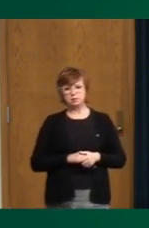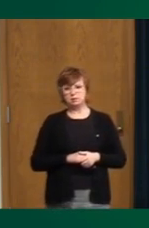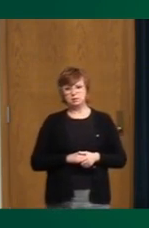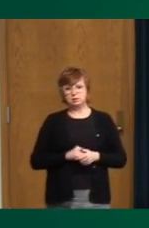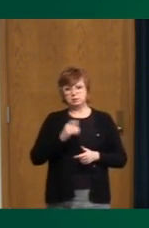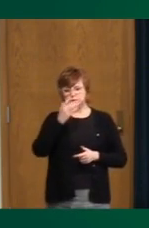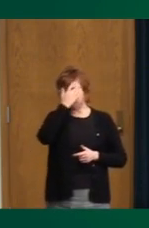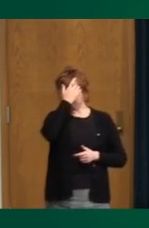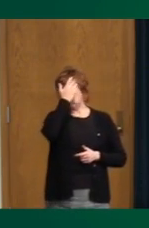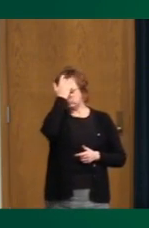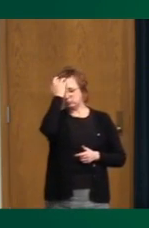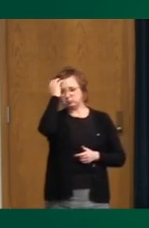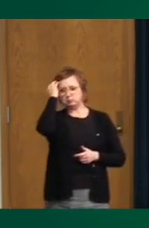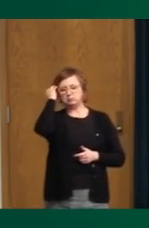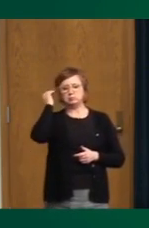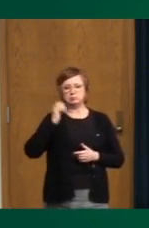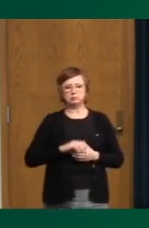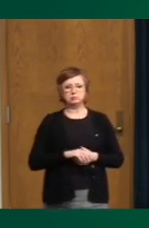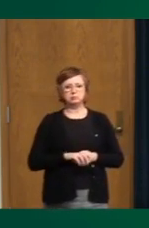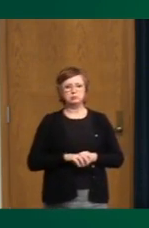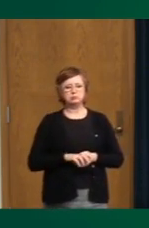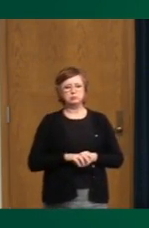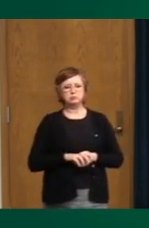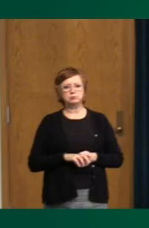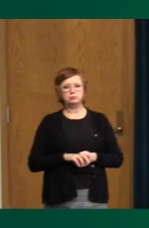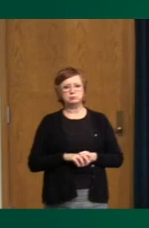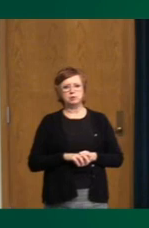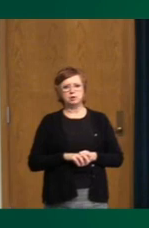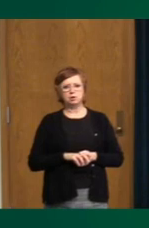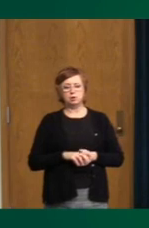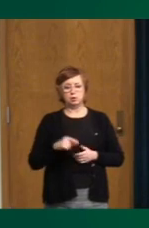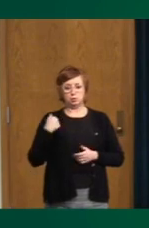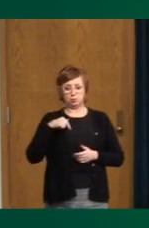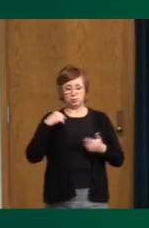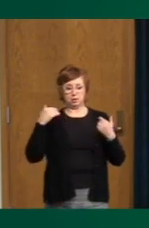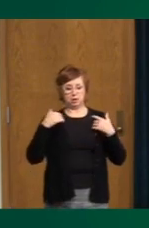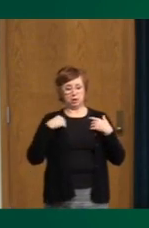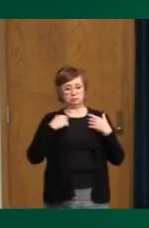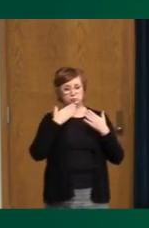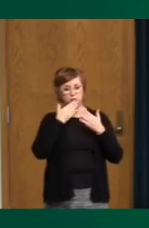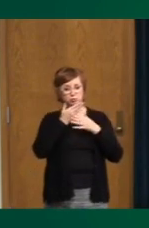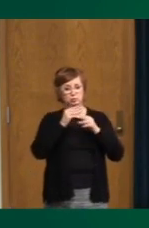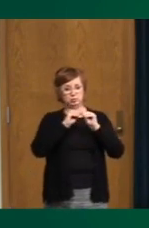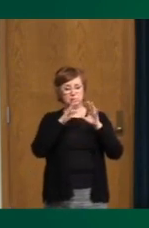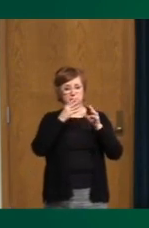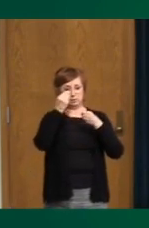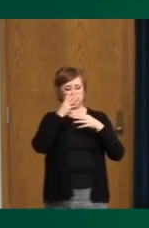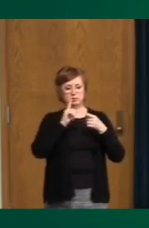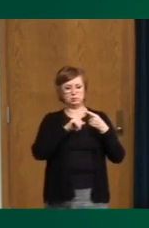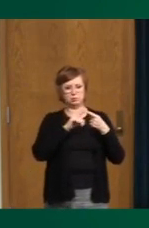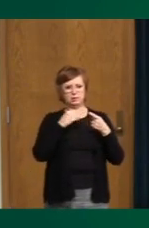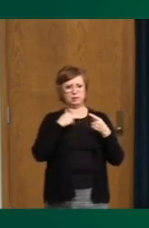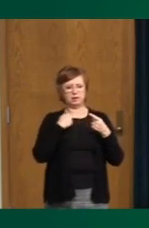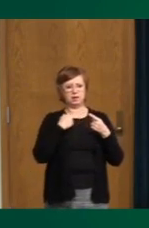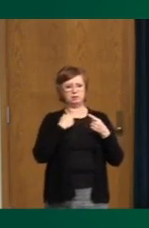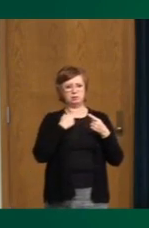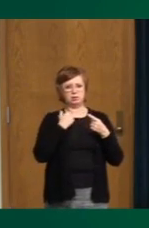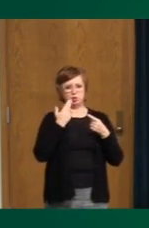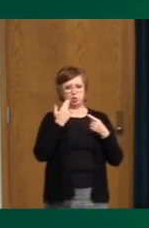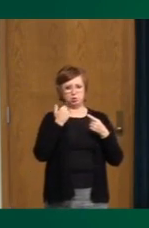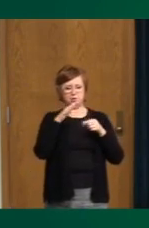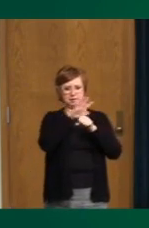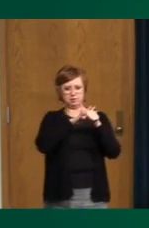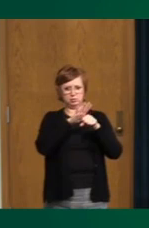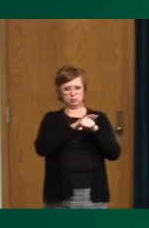Thanks. So, we have, fairly good information on a dashboard which shows active cases by 13 and 32 geographies. We